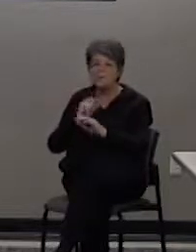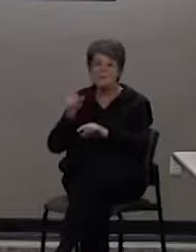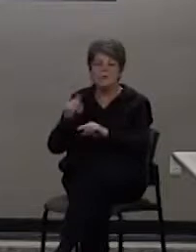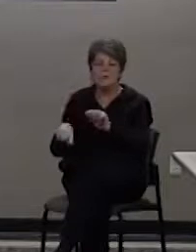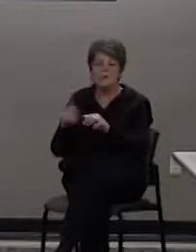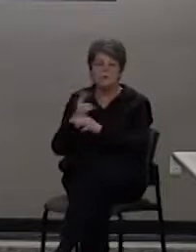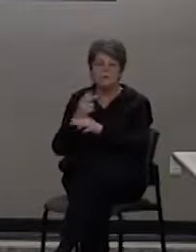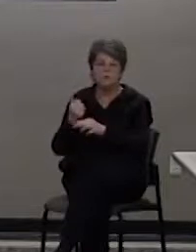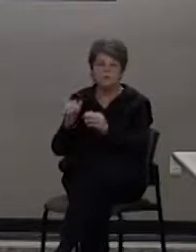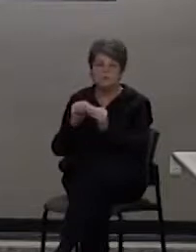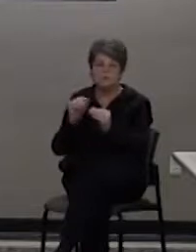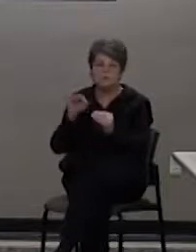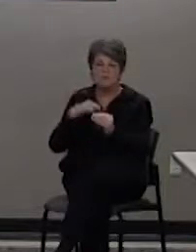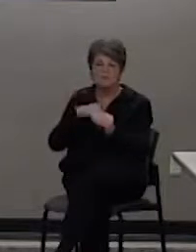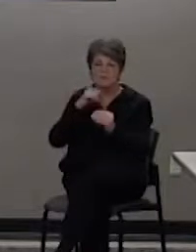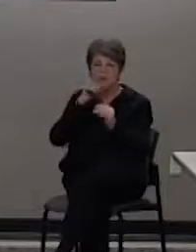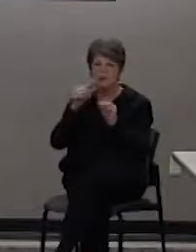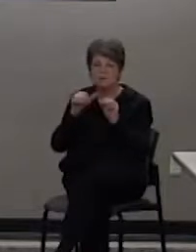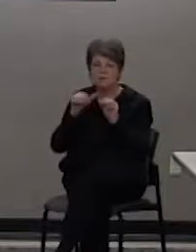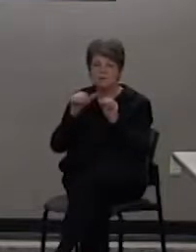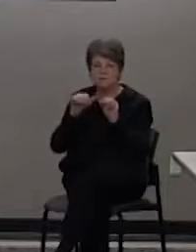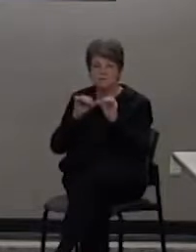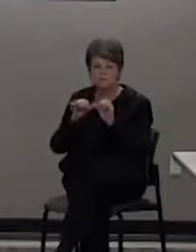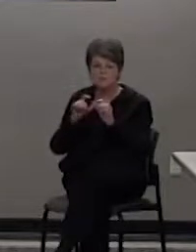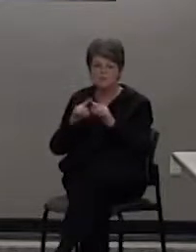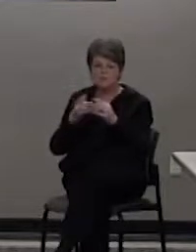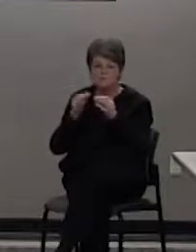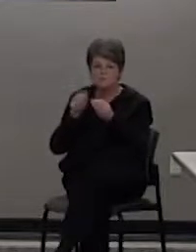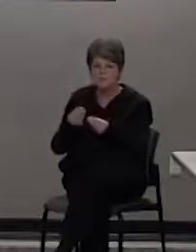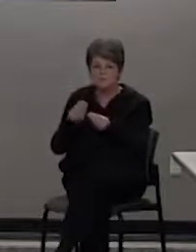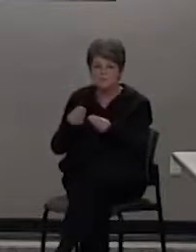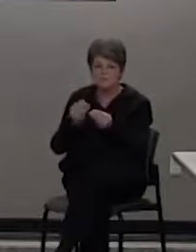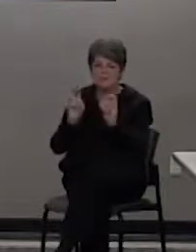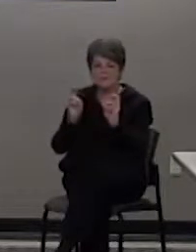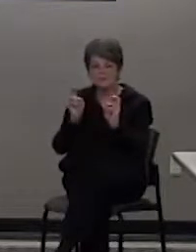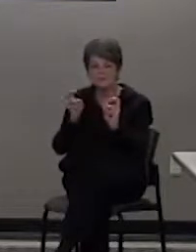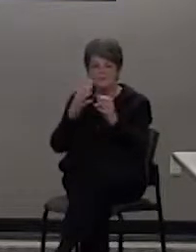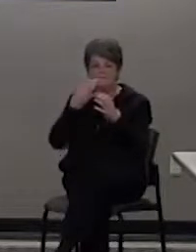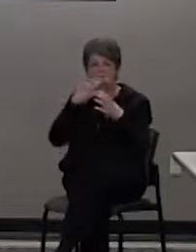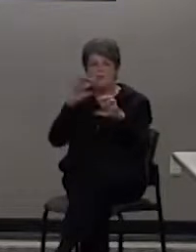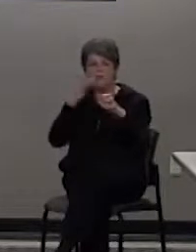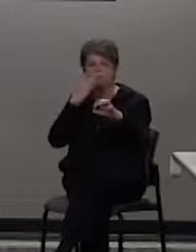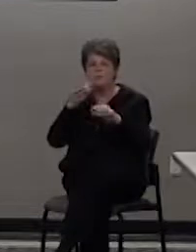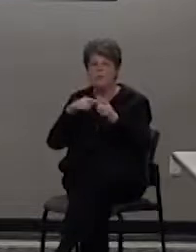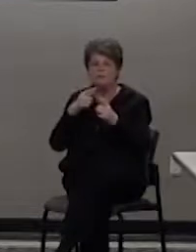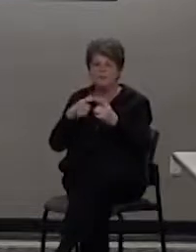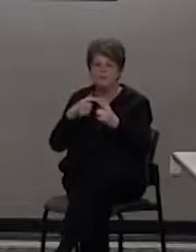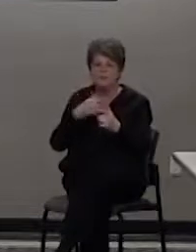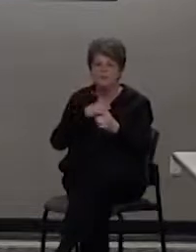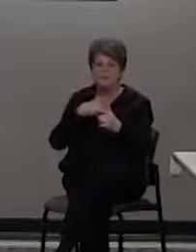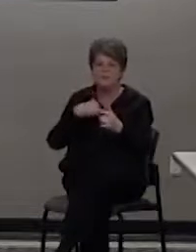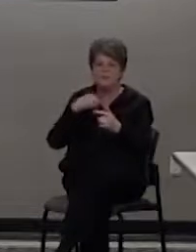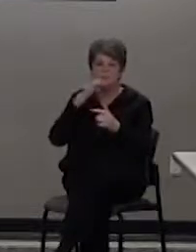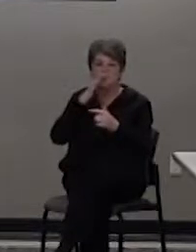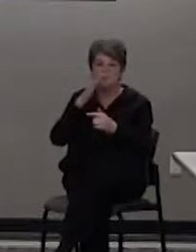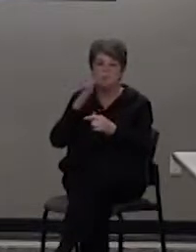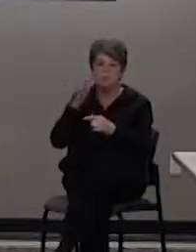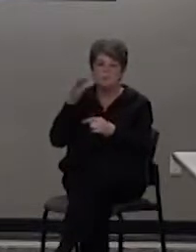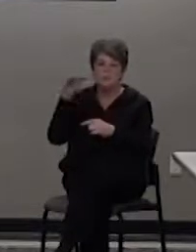to feed the monster, if you will, then we run the risk of abject